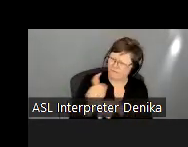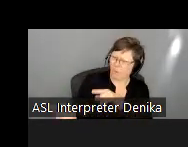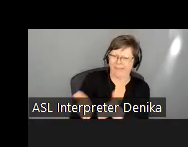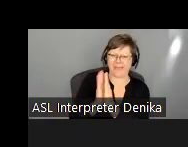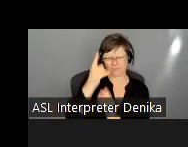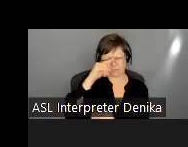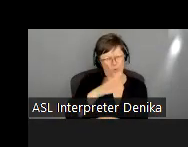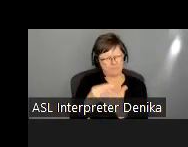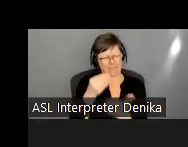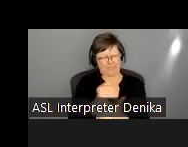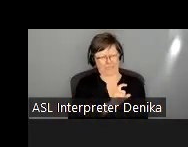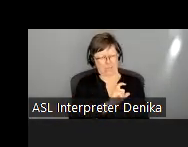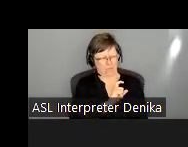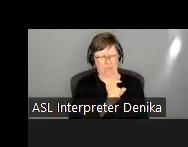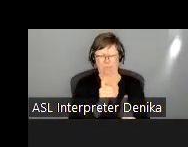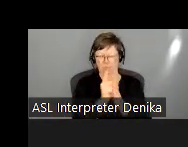money.